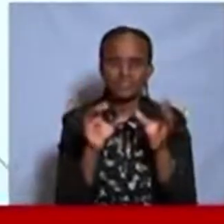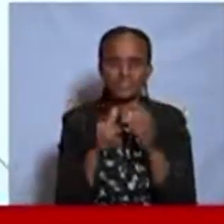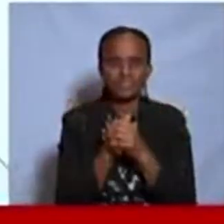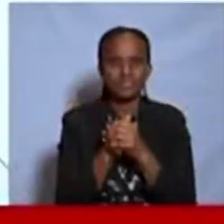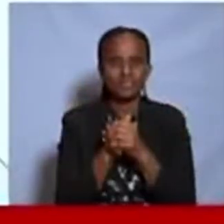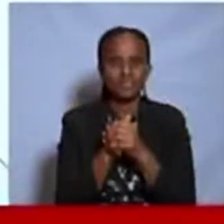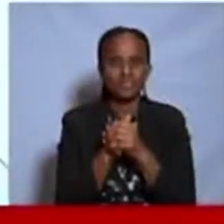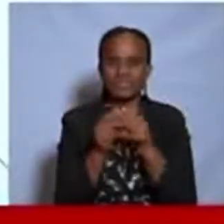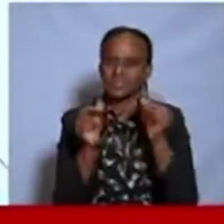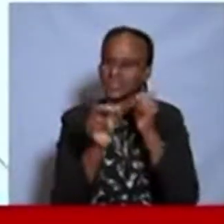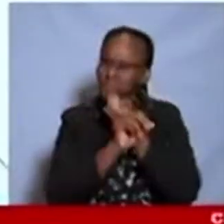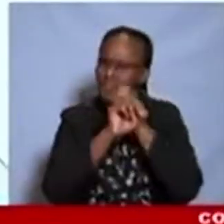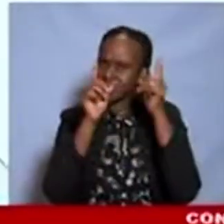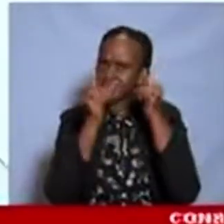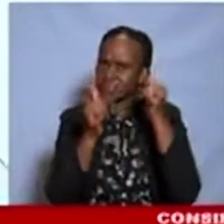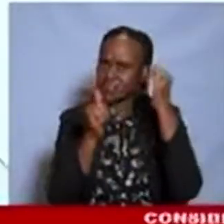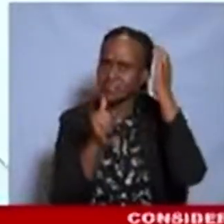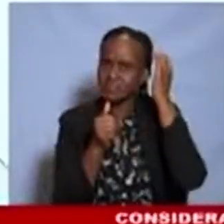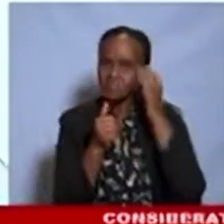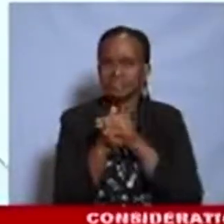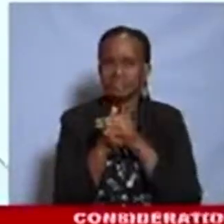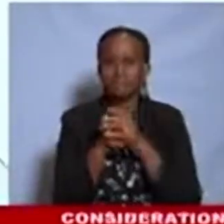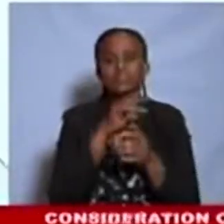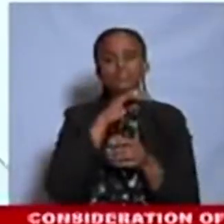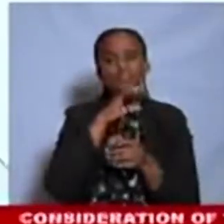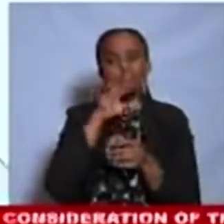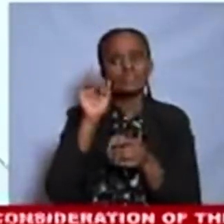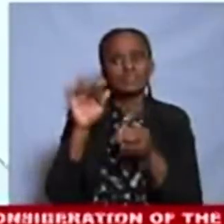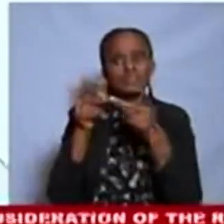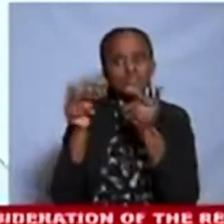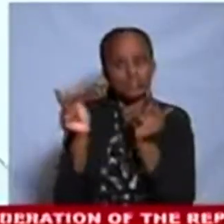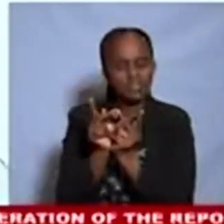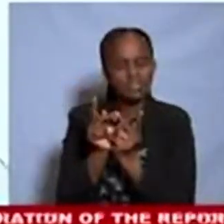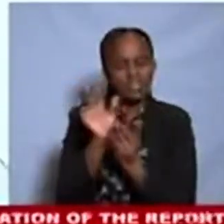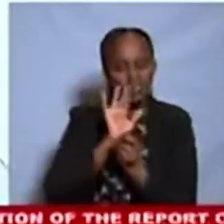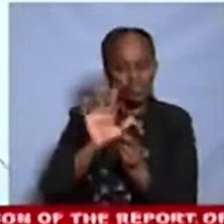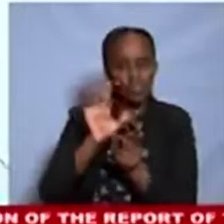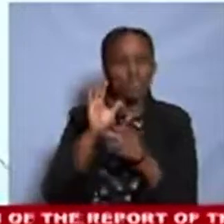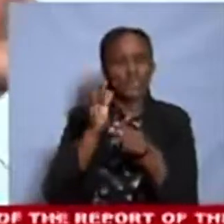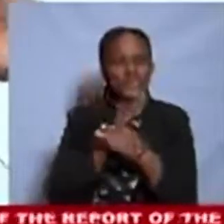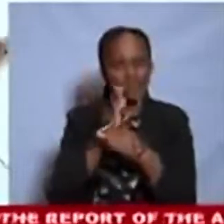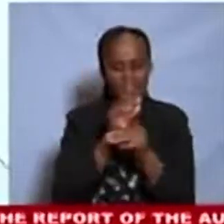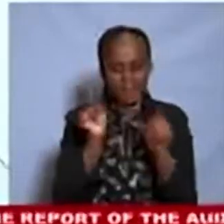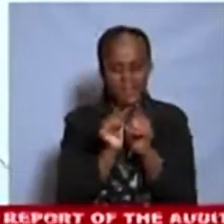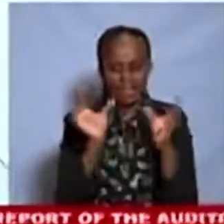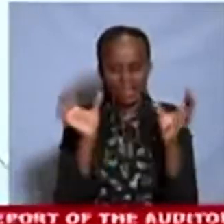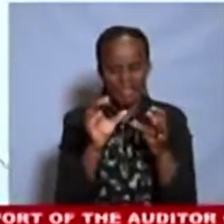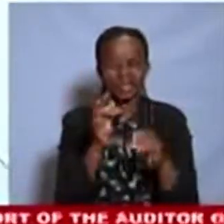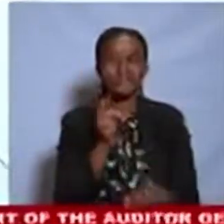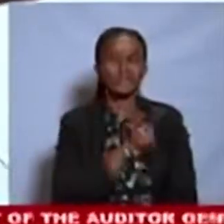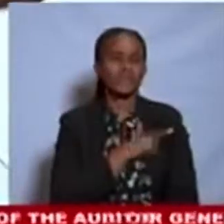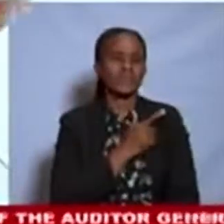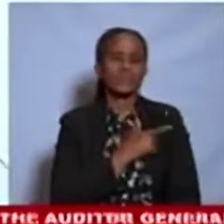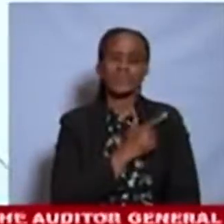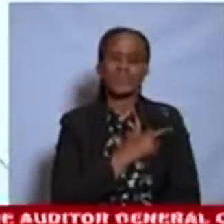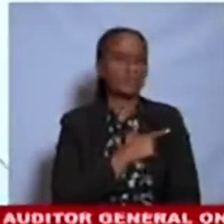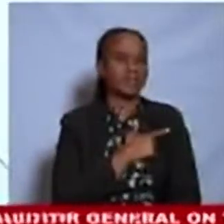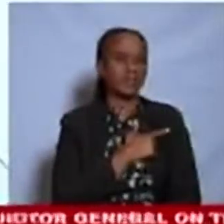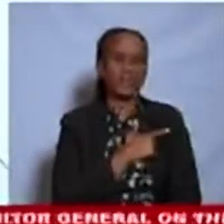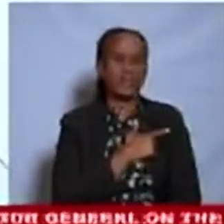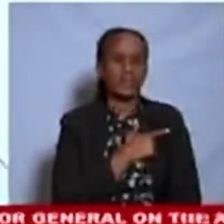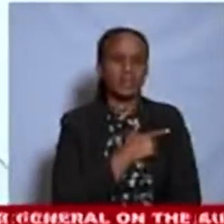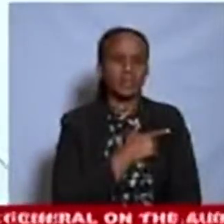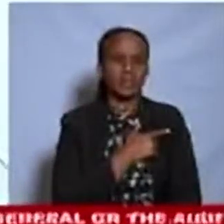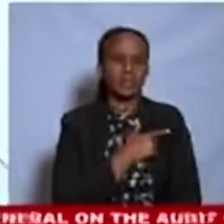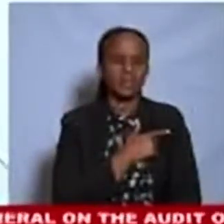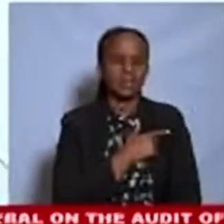it's shocking. Dump site is supposed to be your main business, and council take it laissez-faire. It's business. They just go